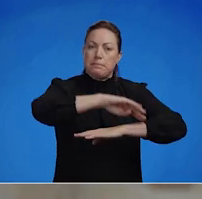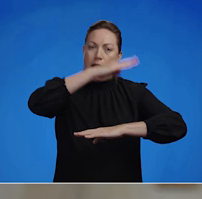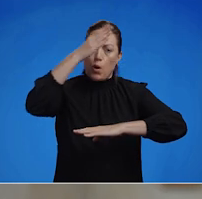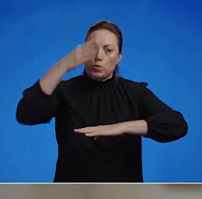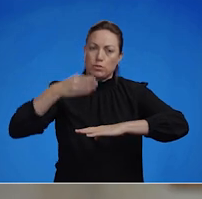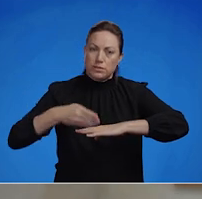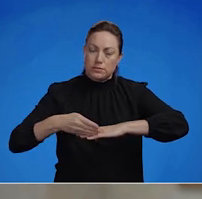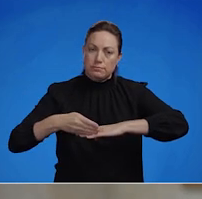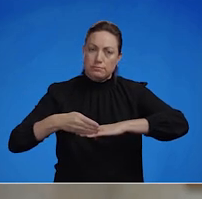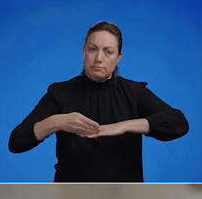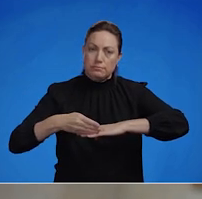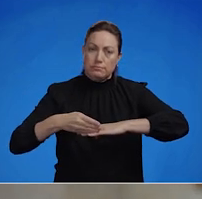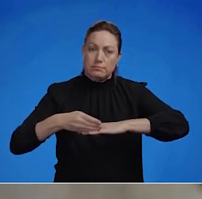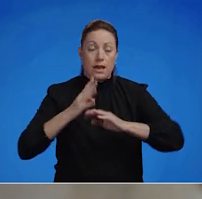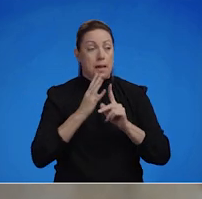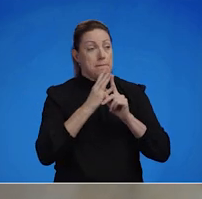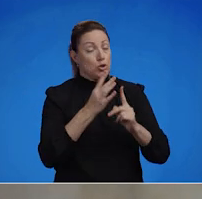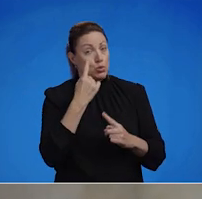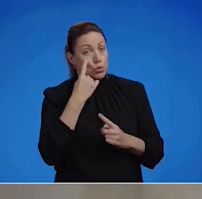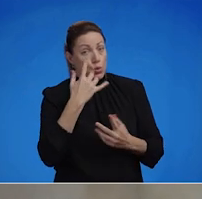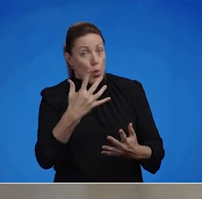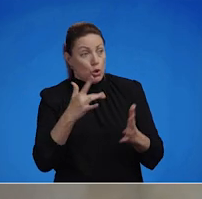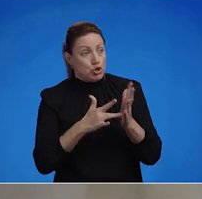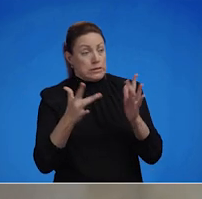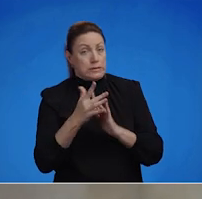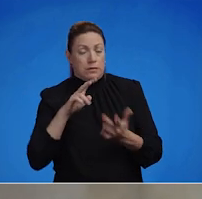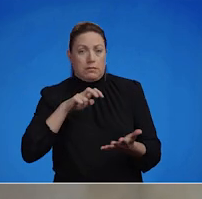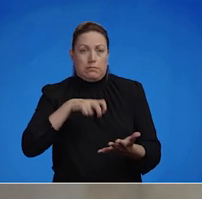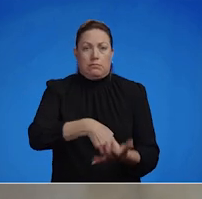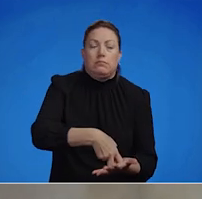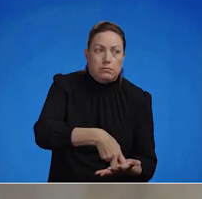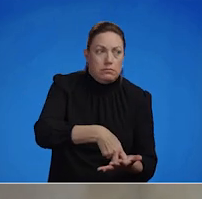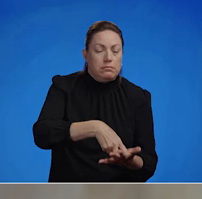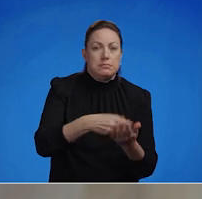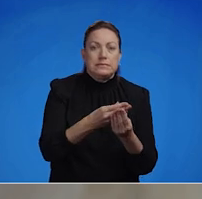they saw him, they fell down before him, though some hesitated.